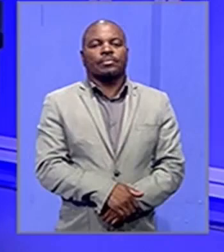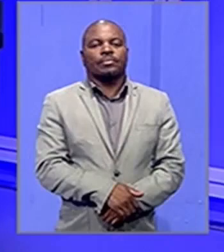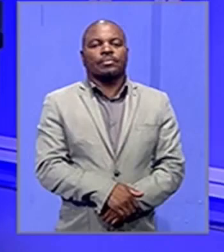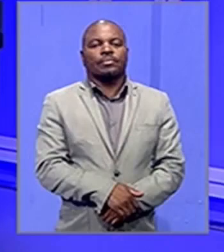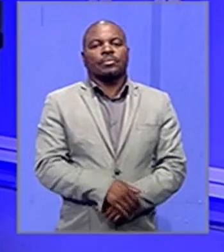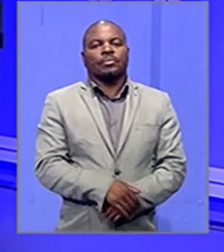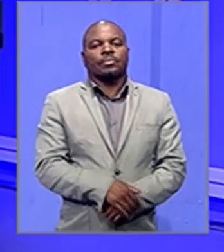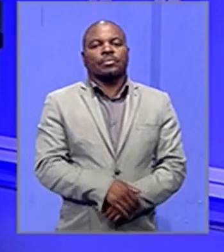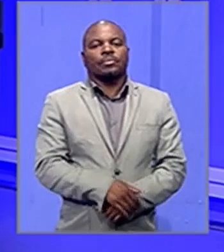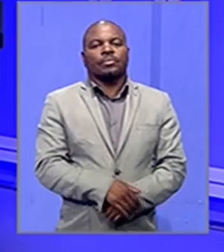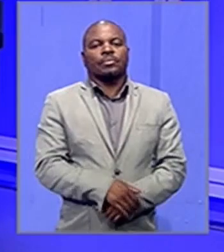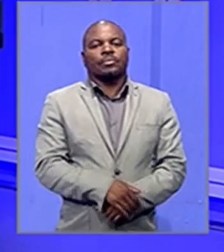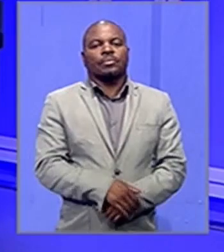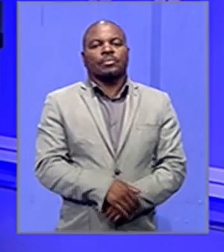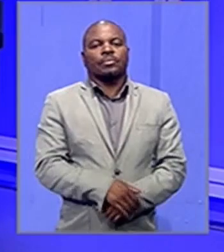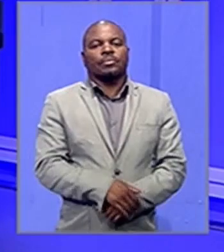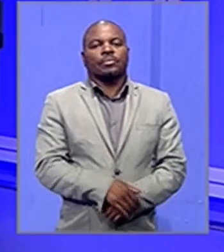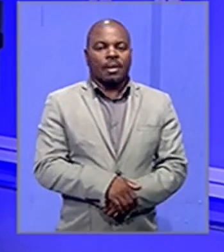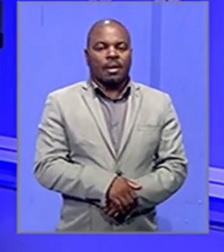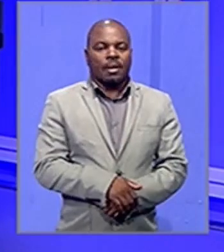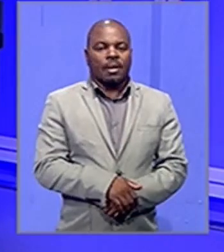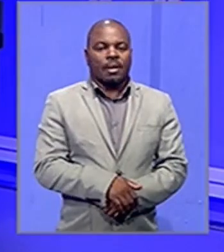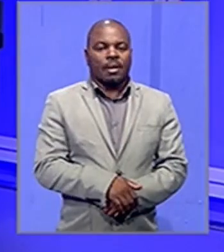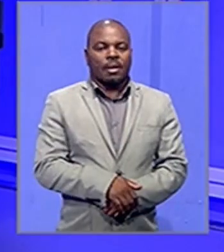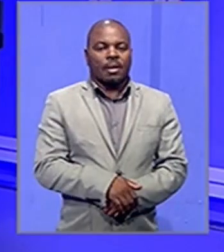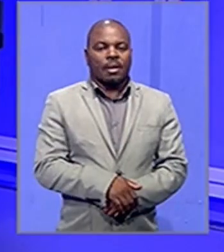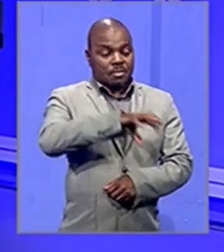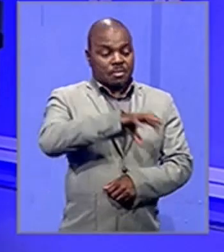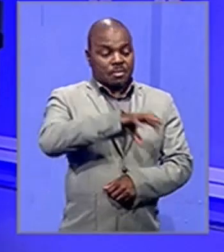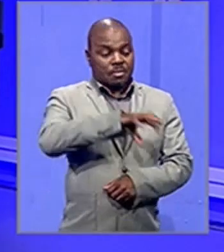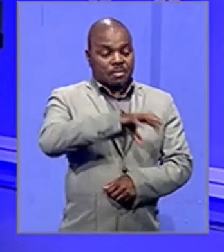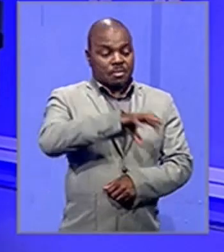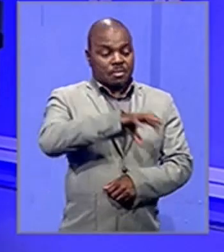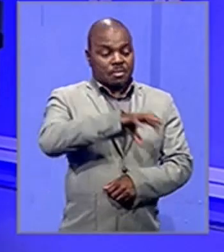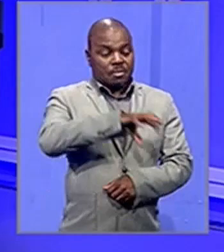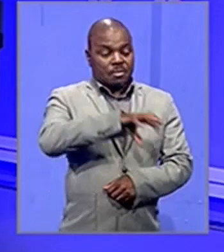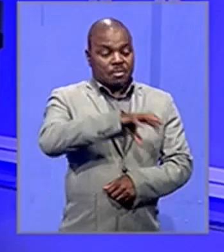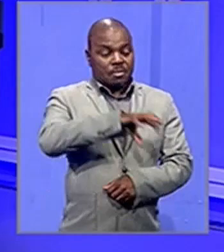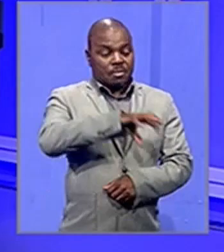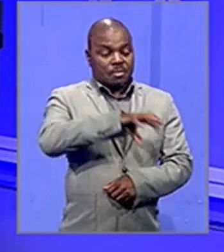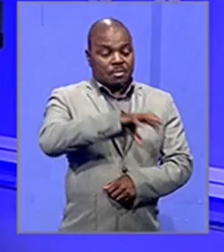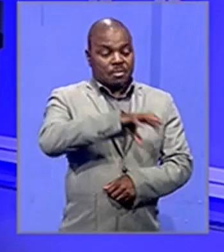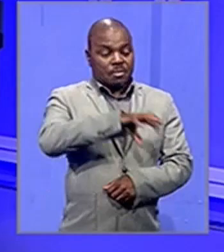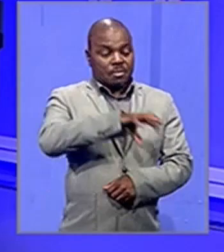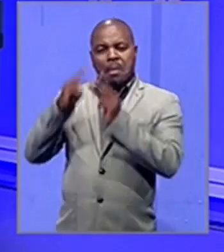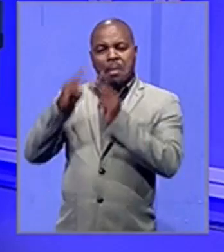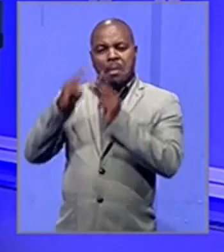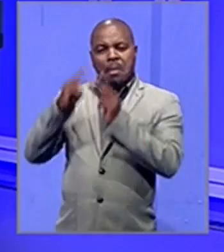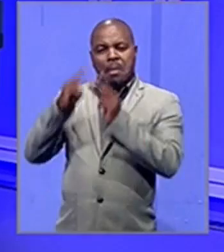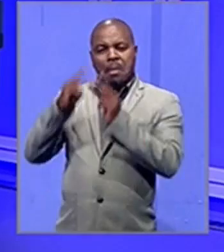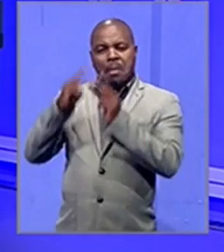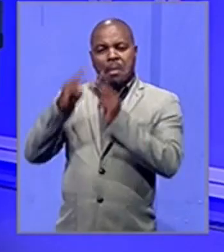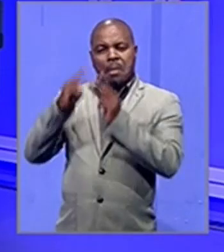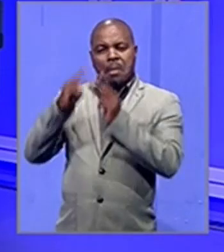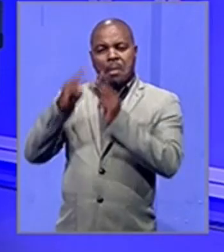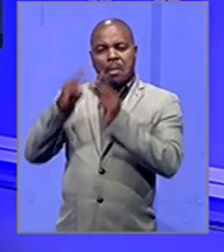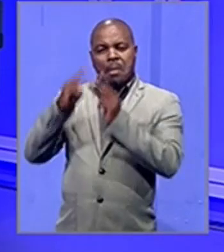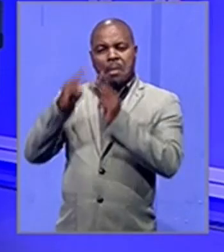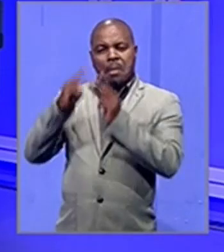Ratela pele ANC province ya Free State e na le tumelo ya hore ha ya lahlehelwa ke taolo ya masepala o moholo wa Mangaung Metro